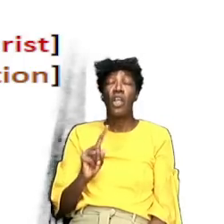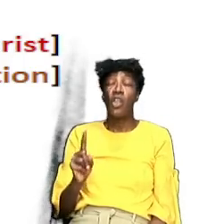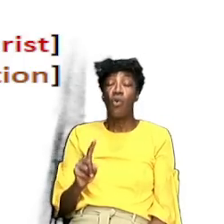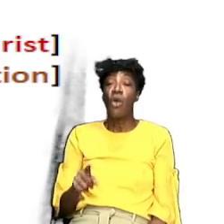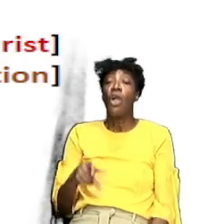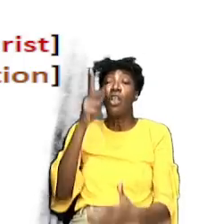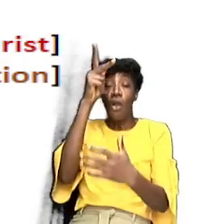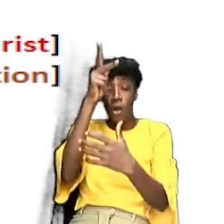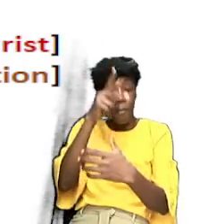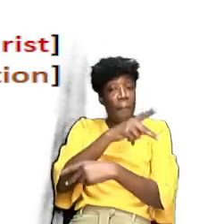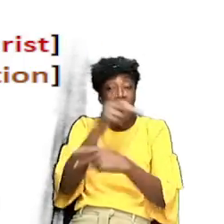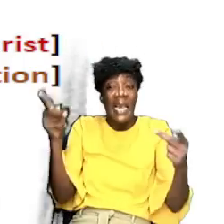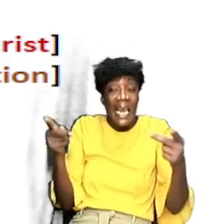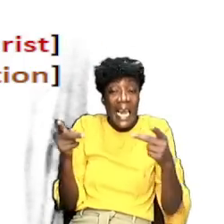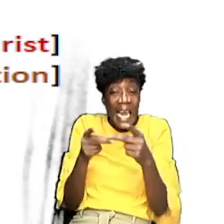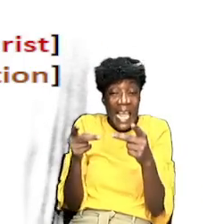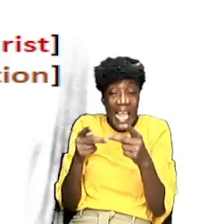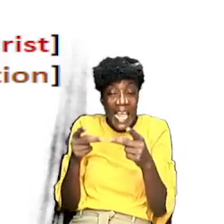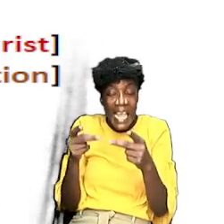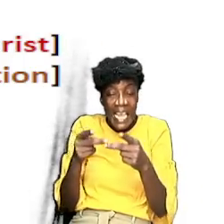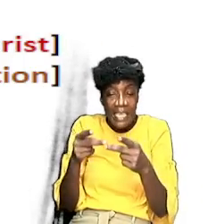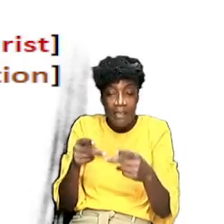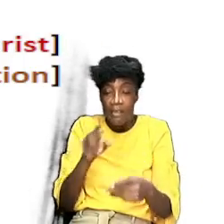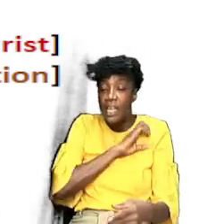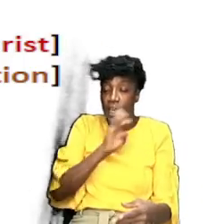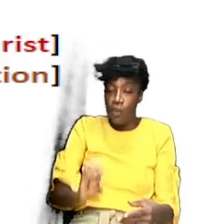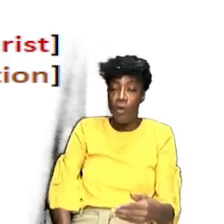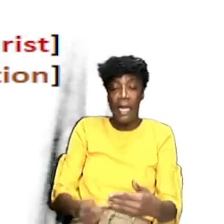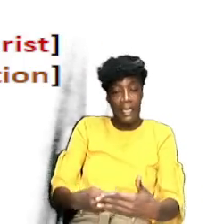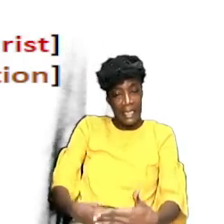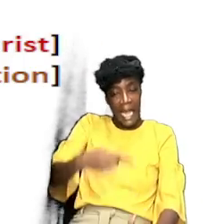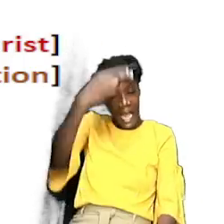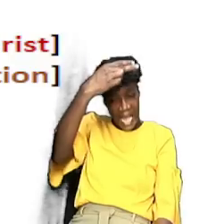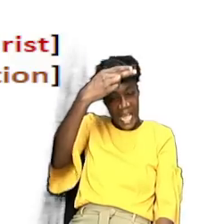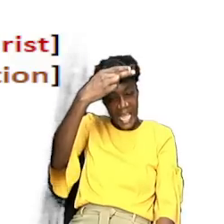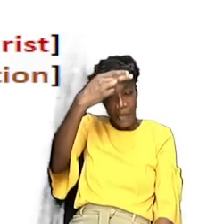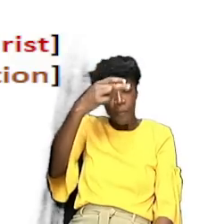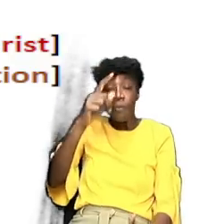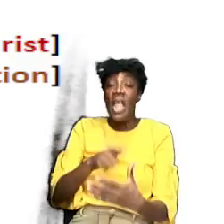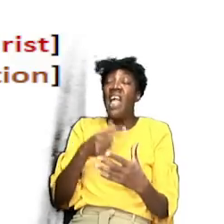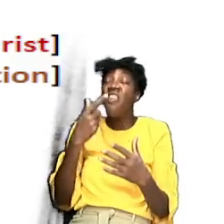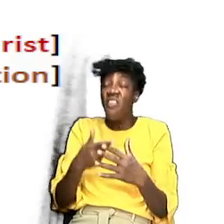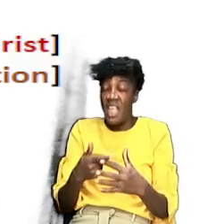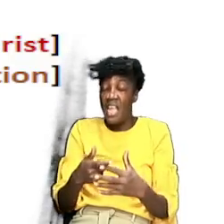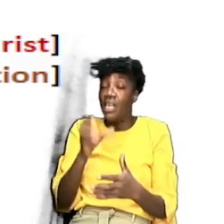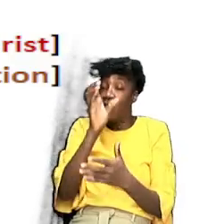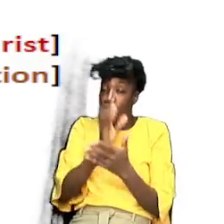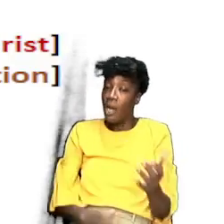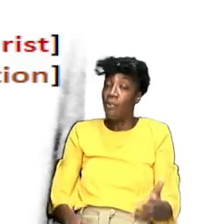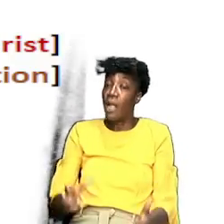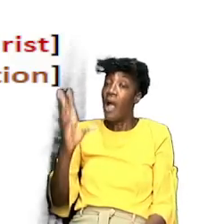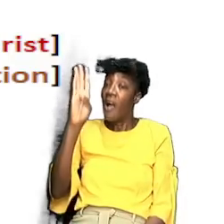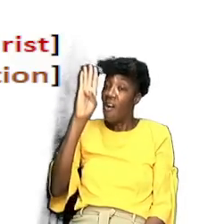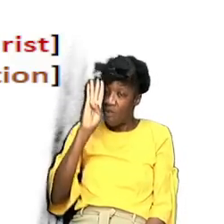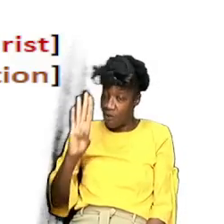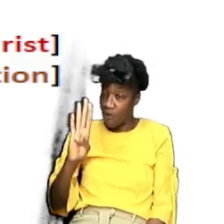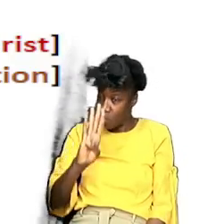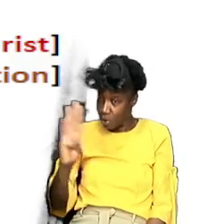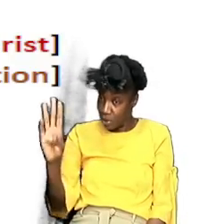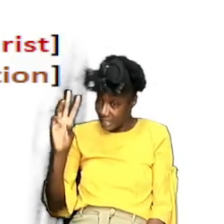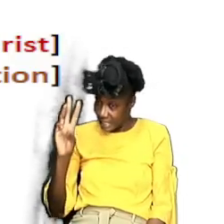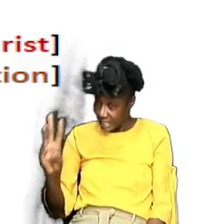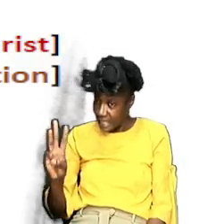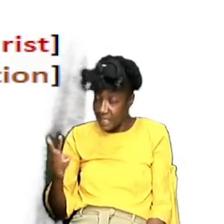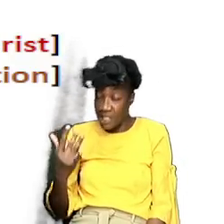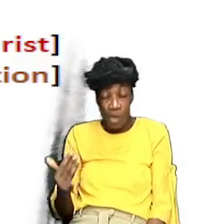in Christ is a high one. Then he move on from chapters 4 to 6 to tell you, now that you know your